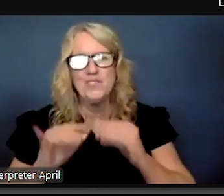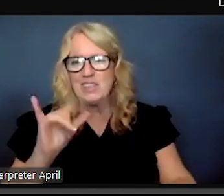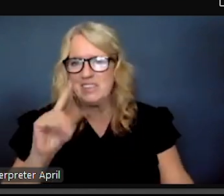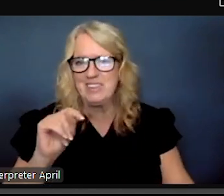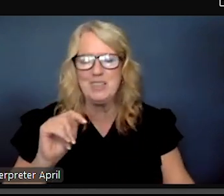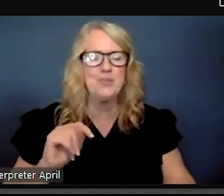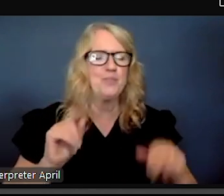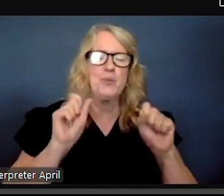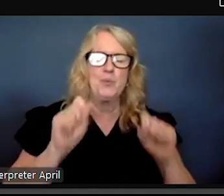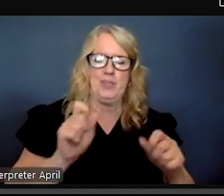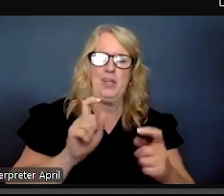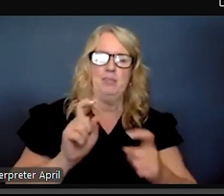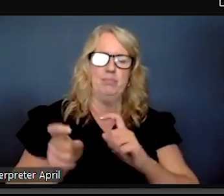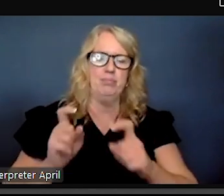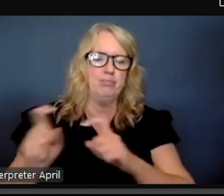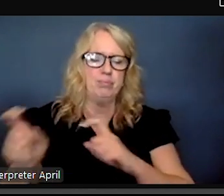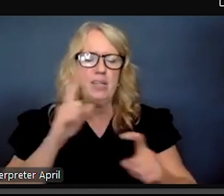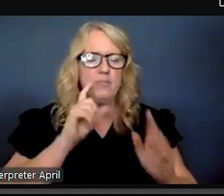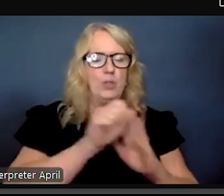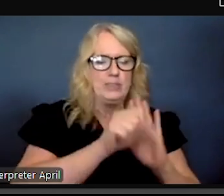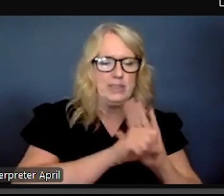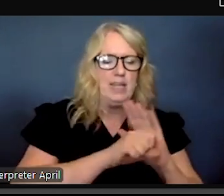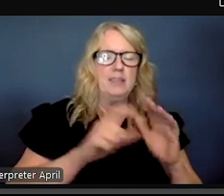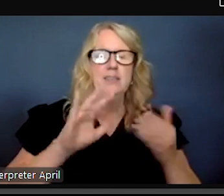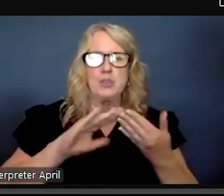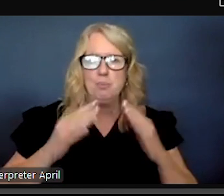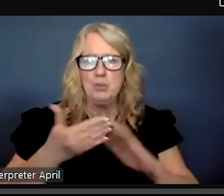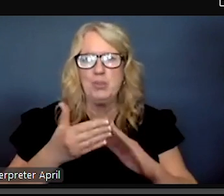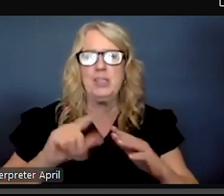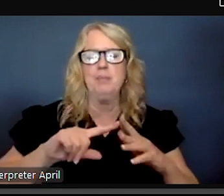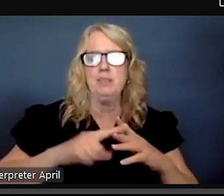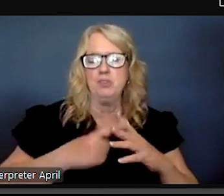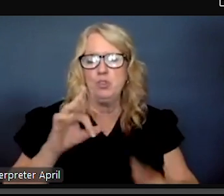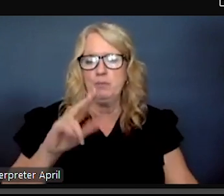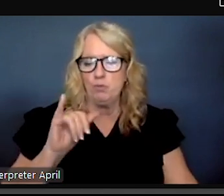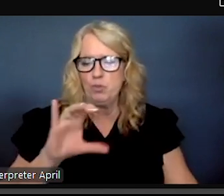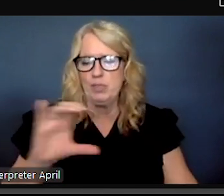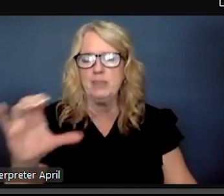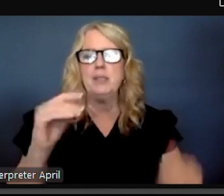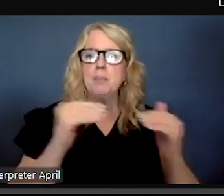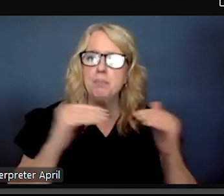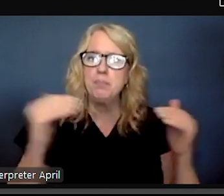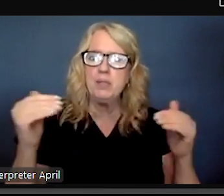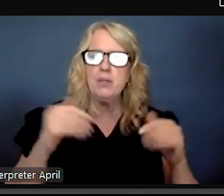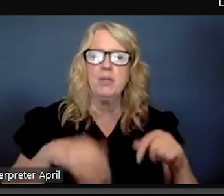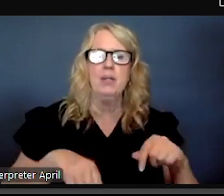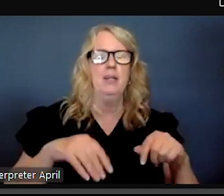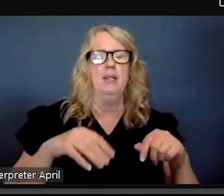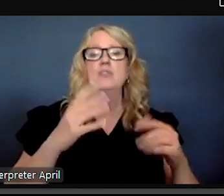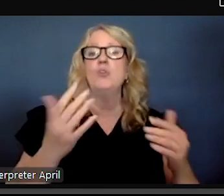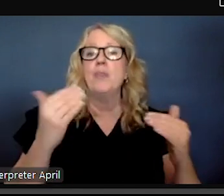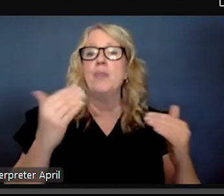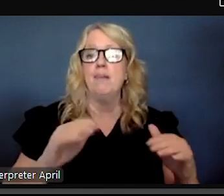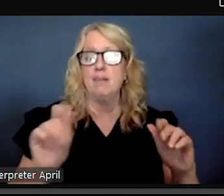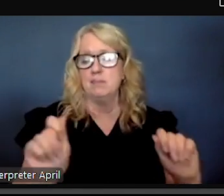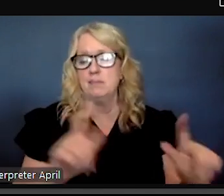take things and adapt them to our states and communities. They started a forensic peer curriculum. Go ahead, next slide,